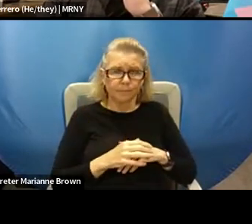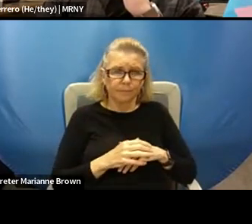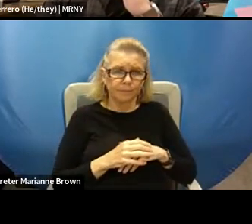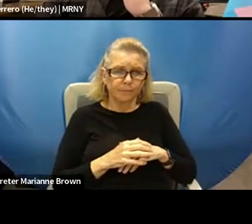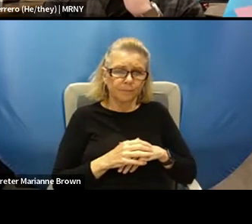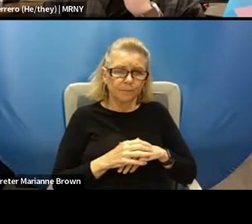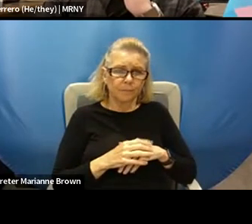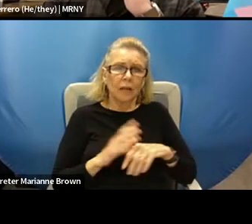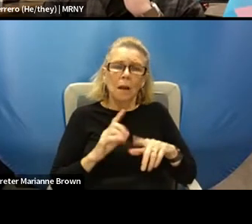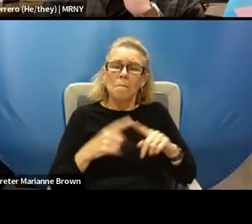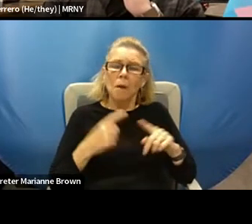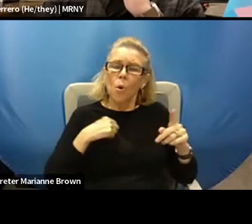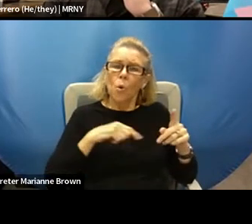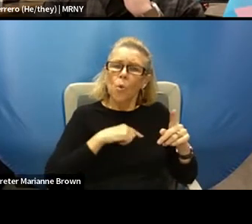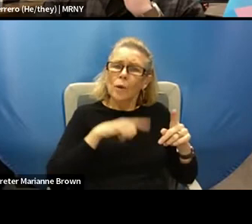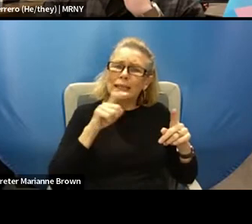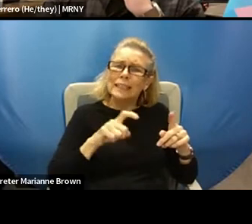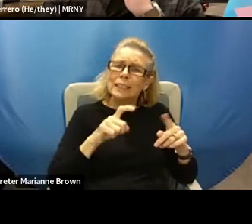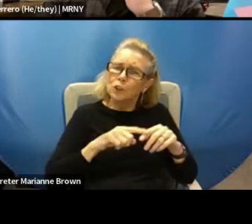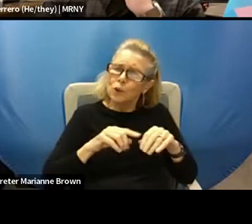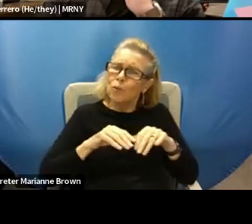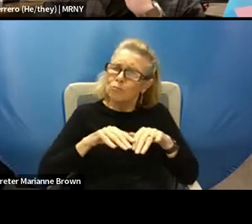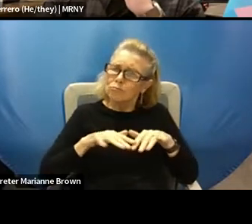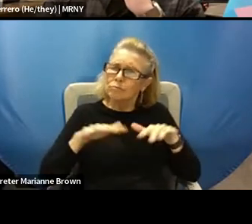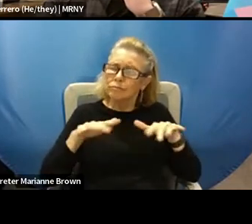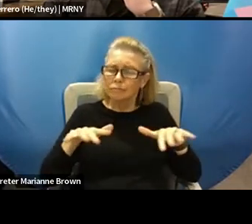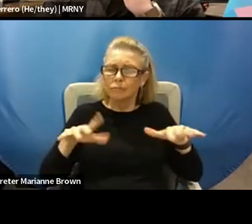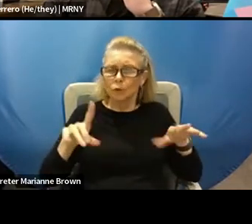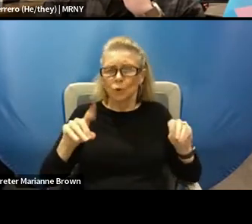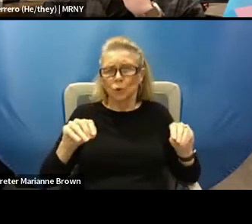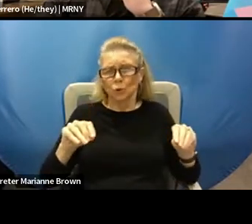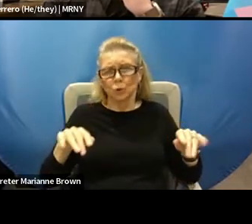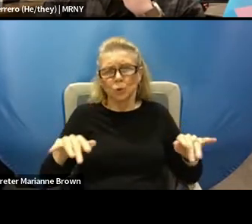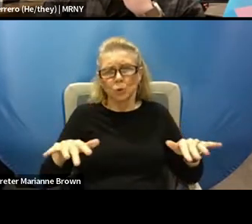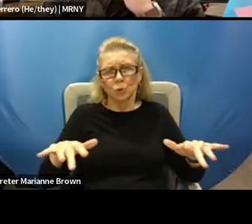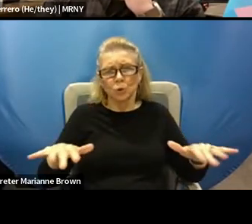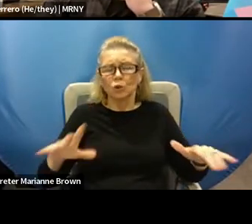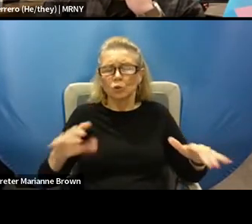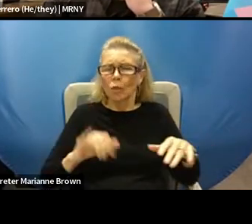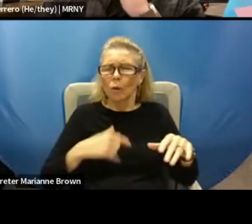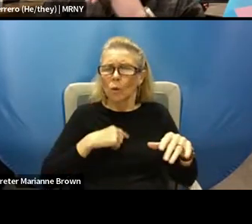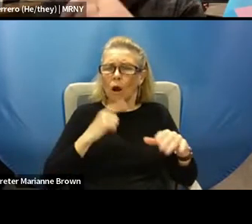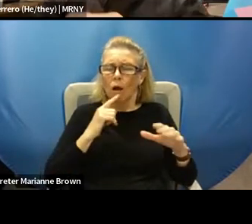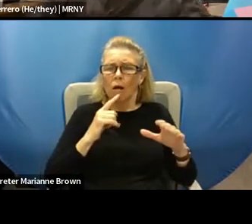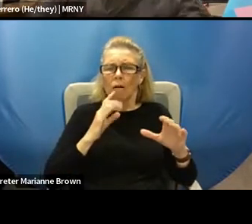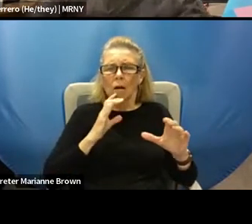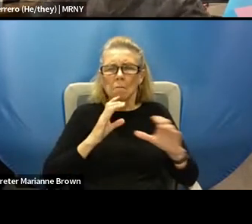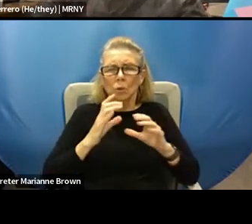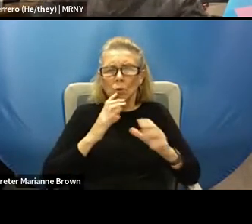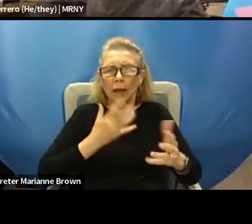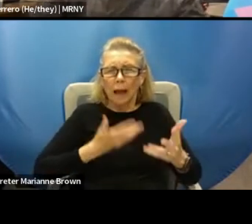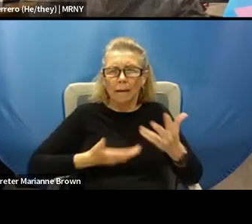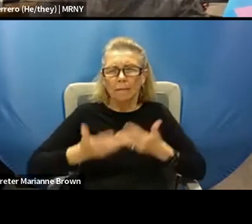But we need to extend that across and make sure that we're actually kind of communicating better with each other, because in a lot of cases we're